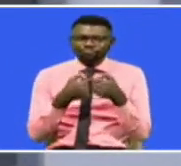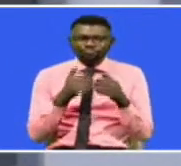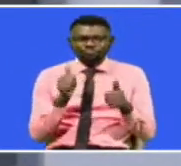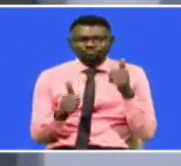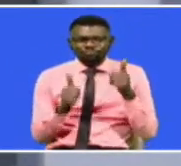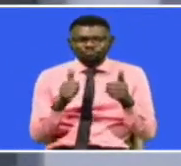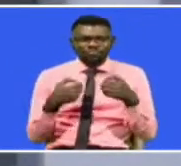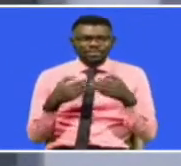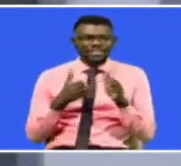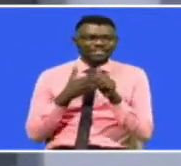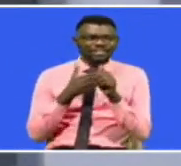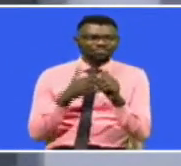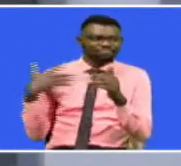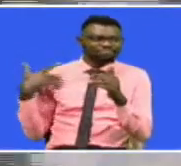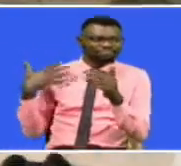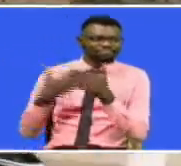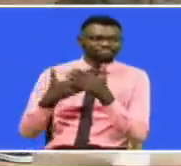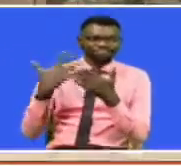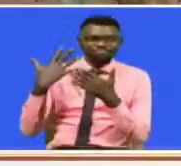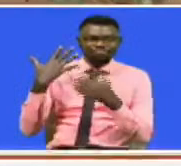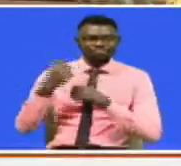last 5 years.